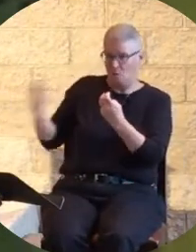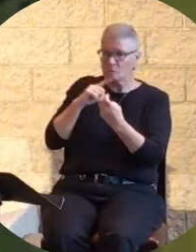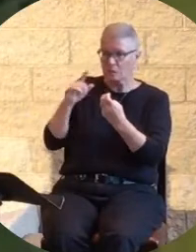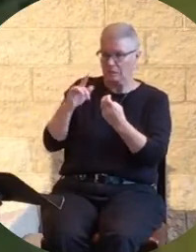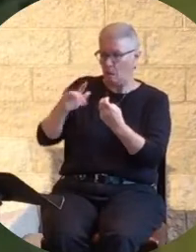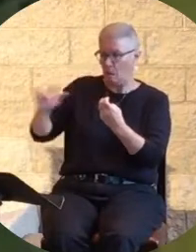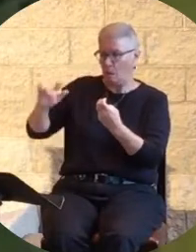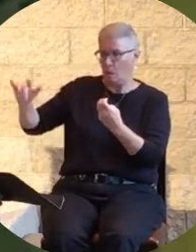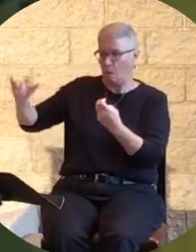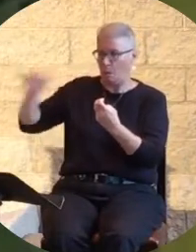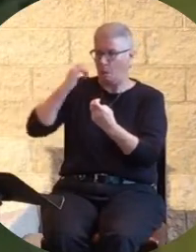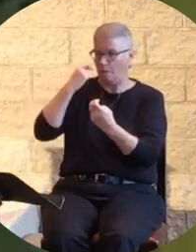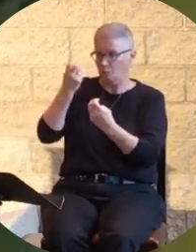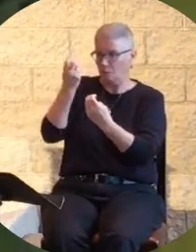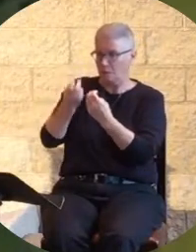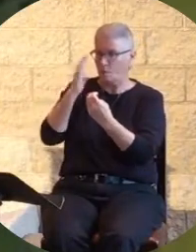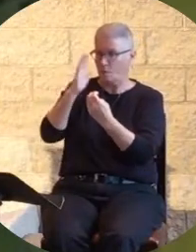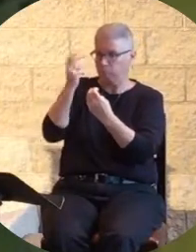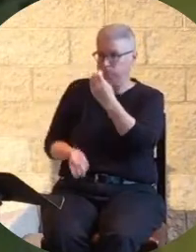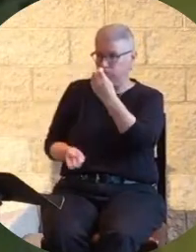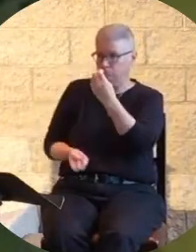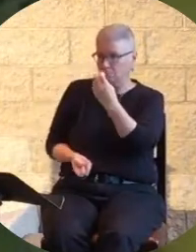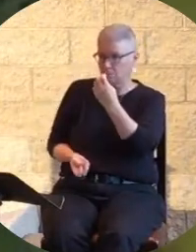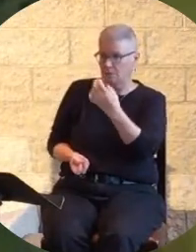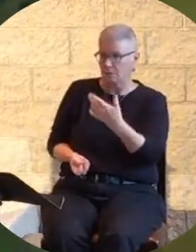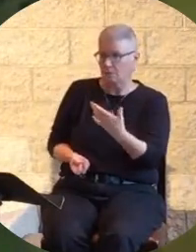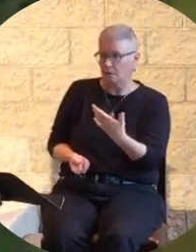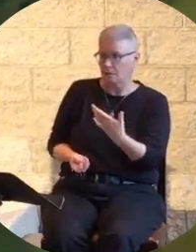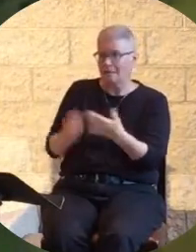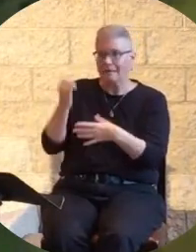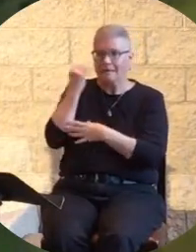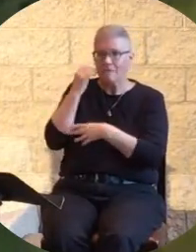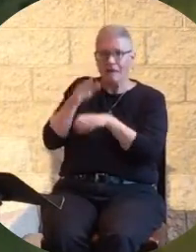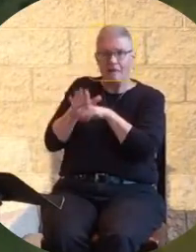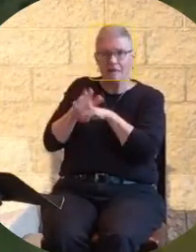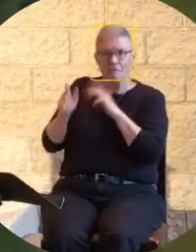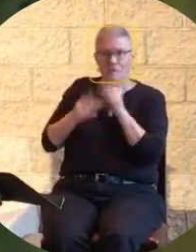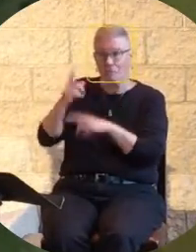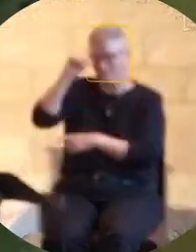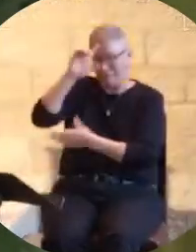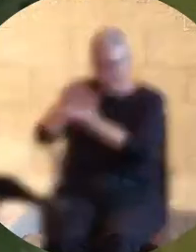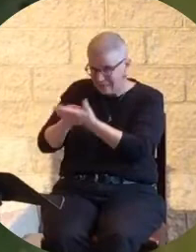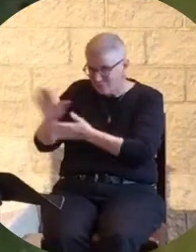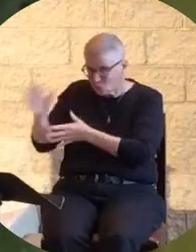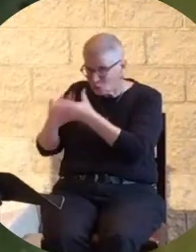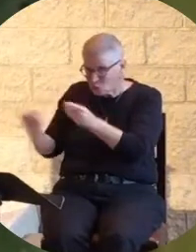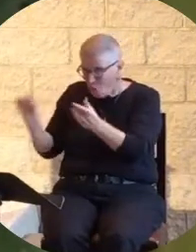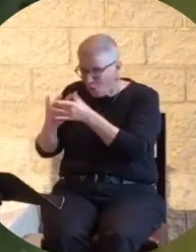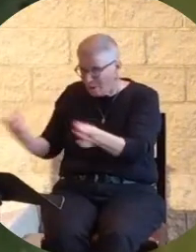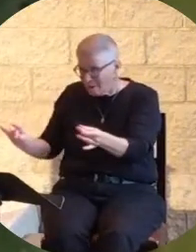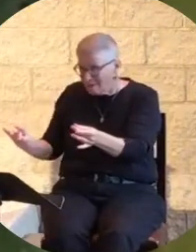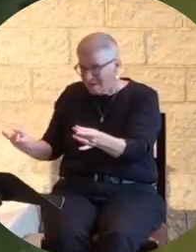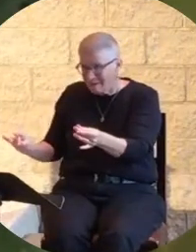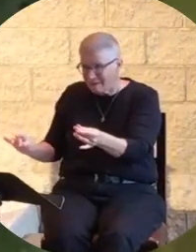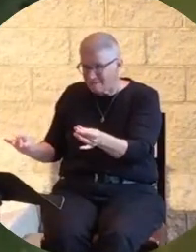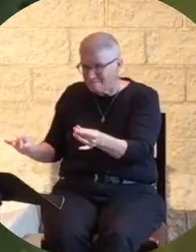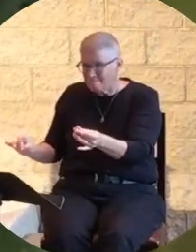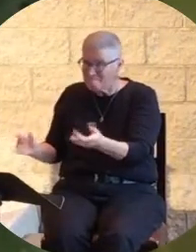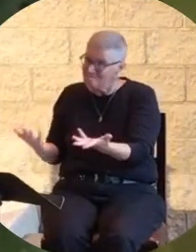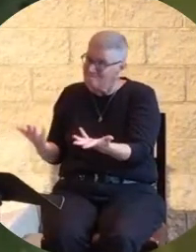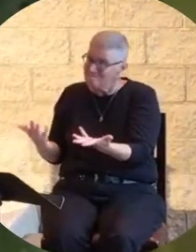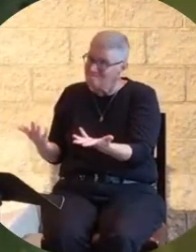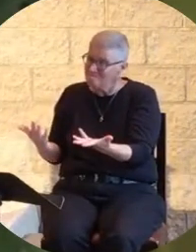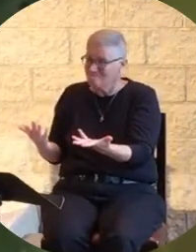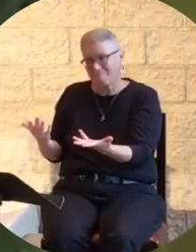and if I sat on it, I'd just go straight through it. And enough of us bought into Cassidy's story, it's entirely